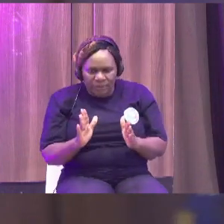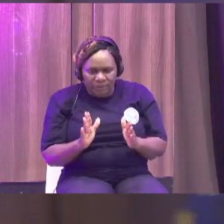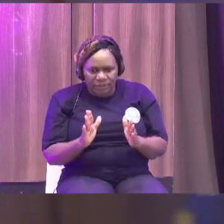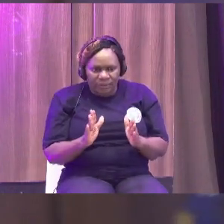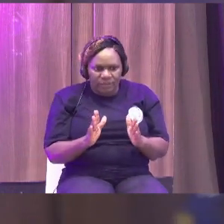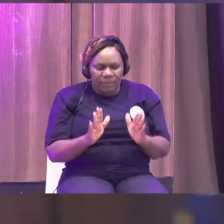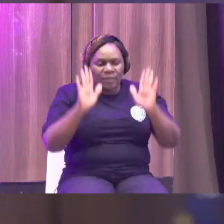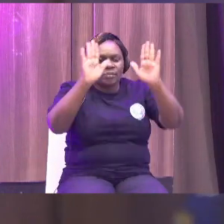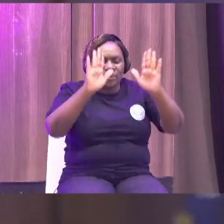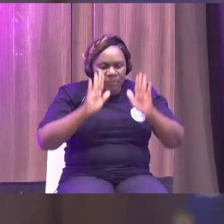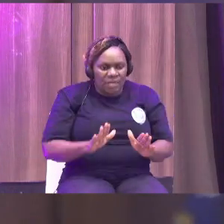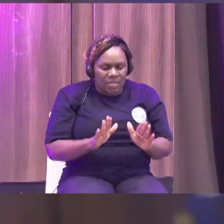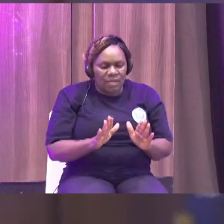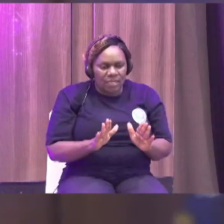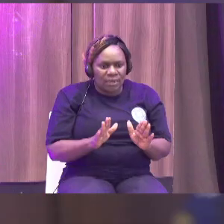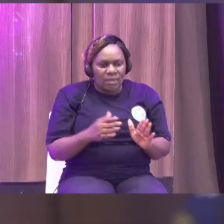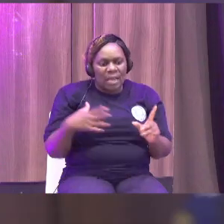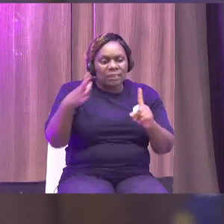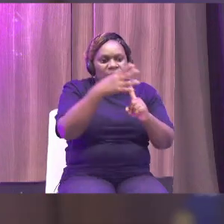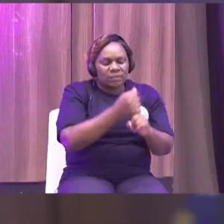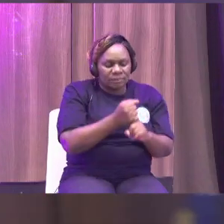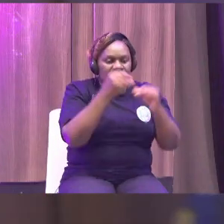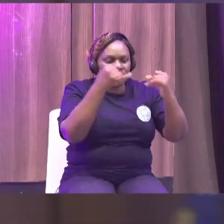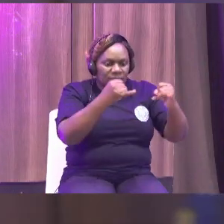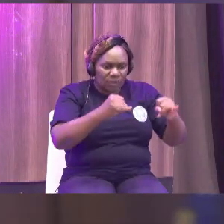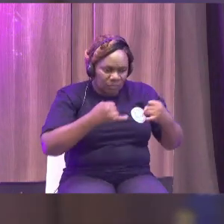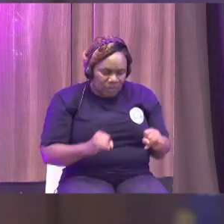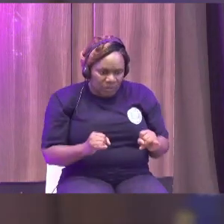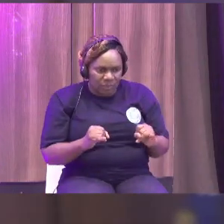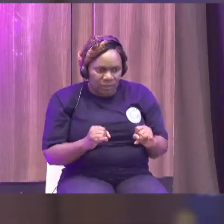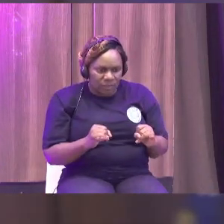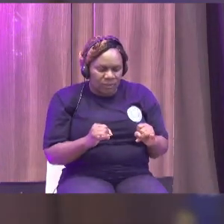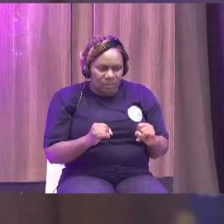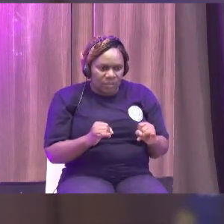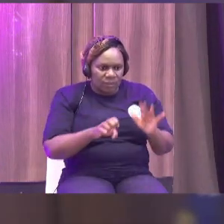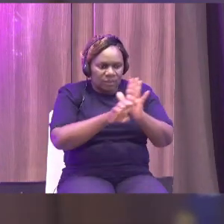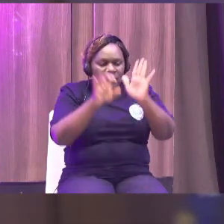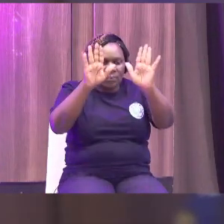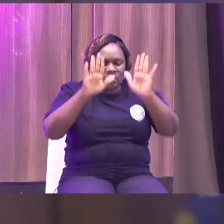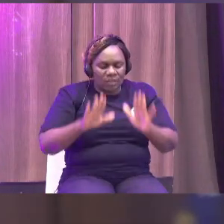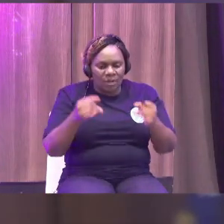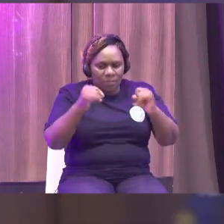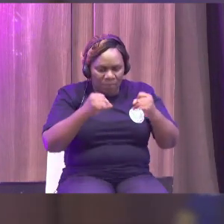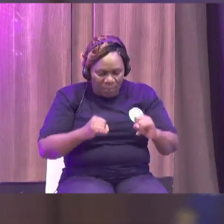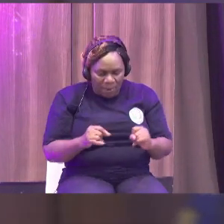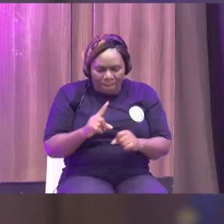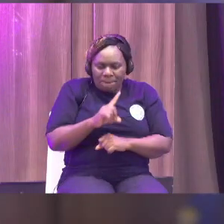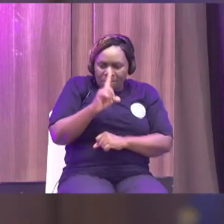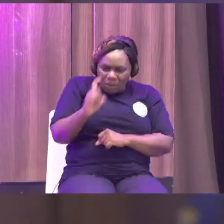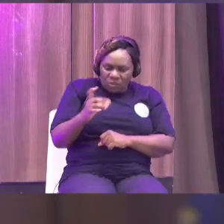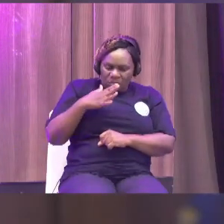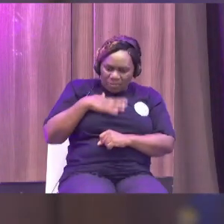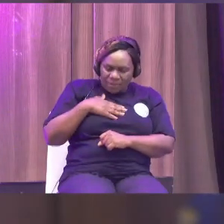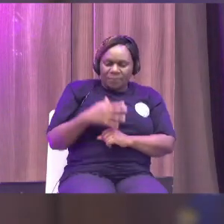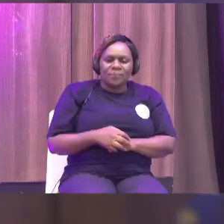very significant factor to achieve implementation outcomes, like significant implementation outcomes. So my question